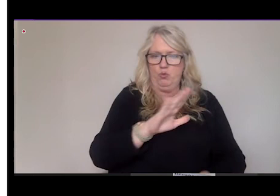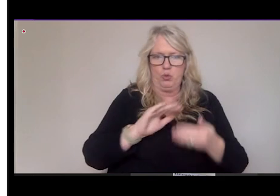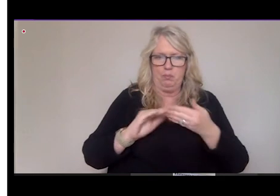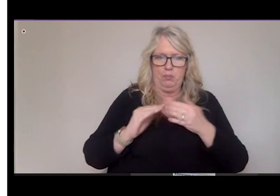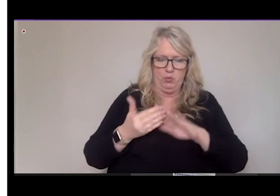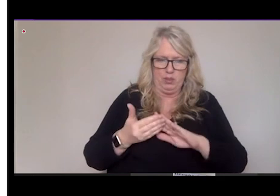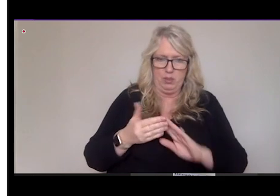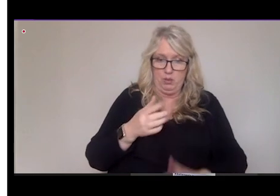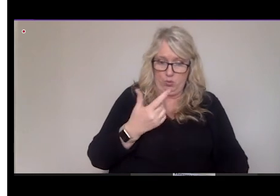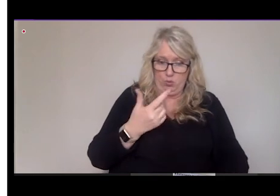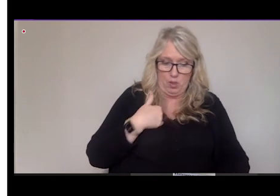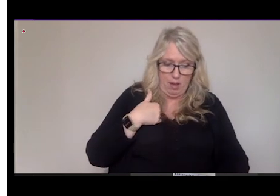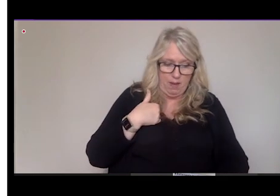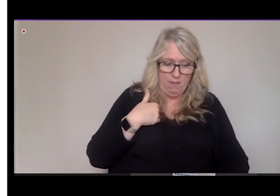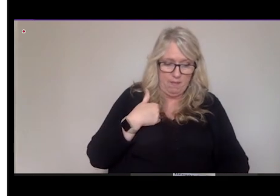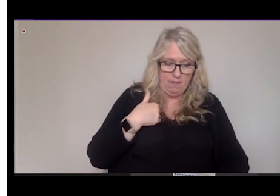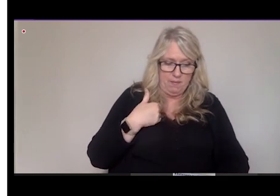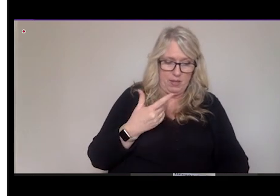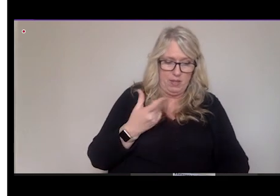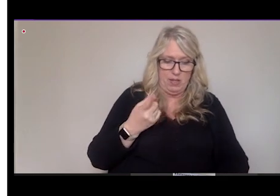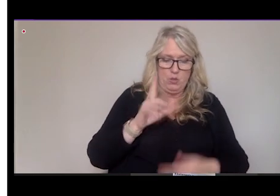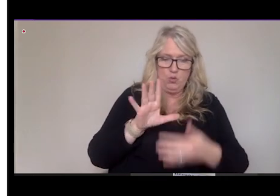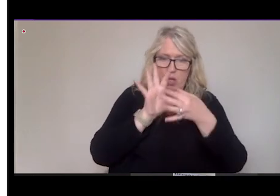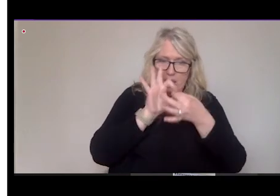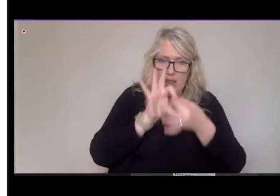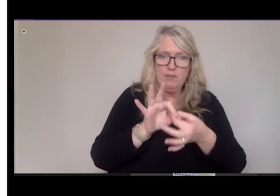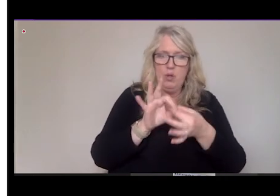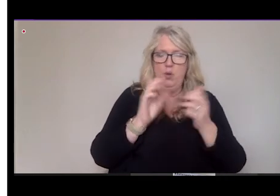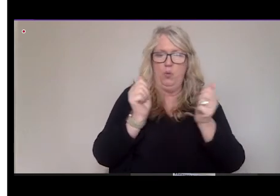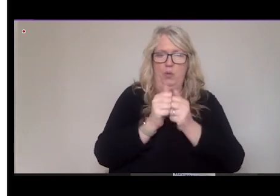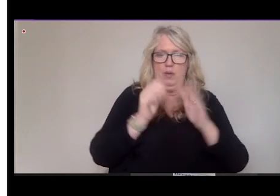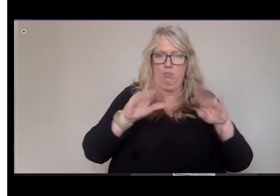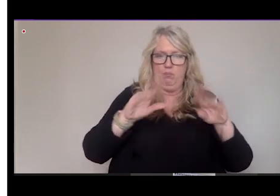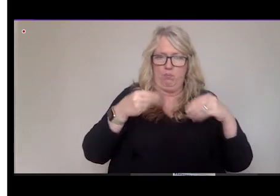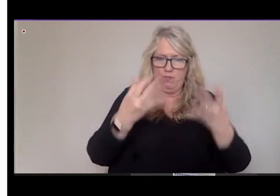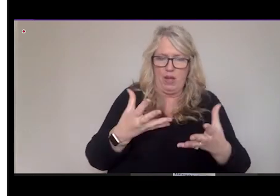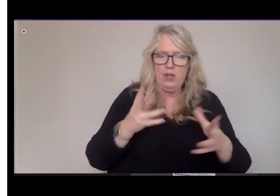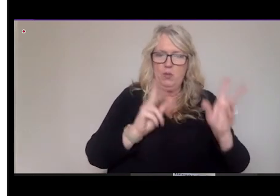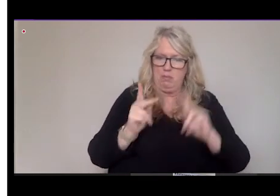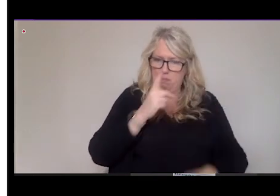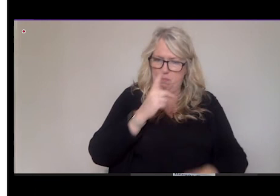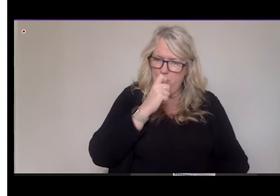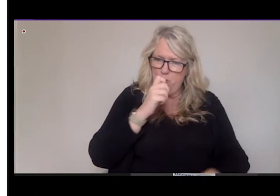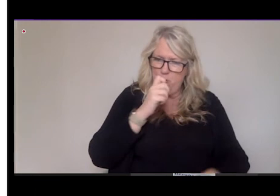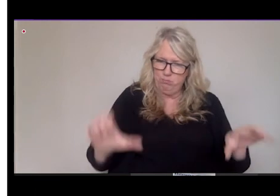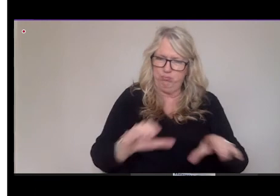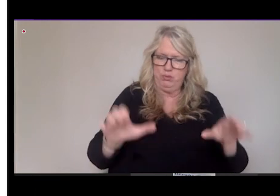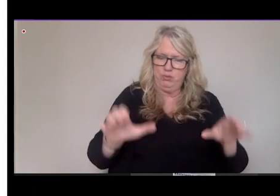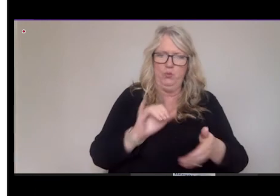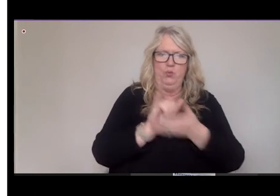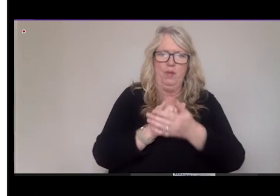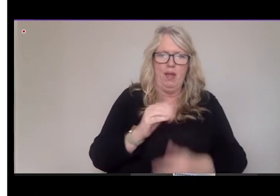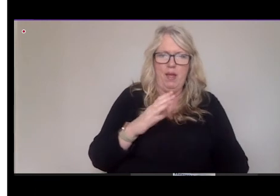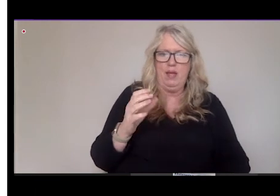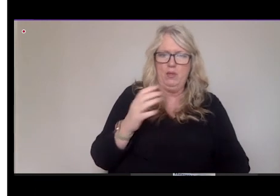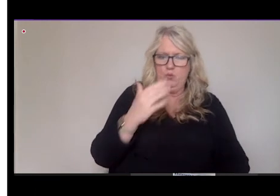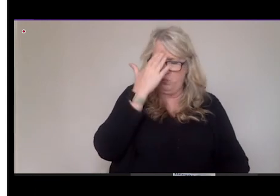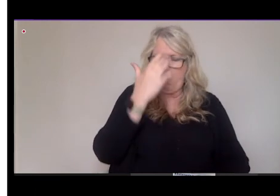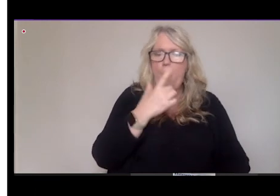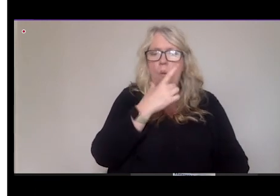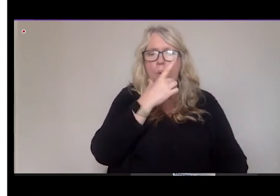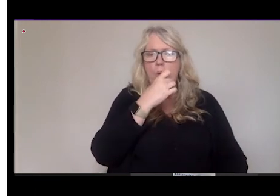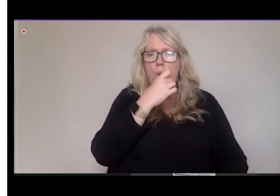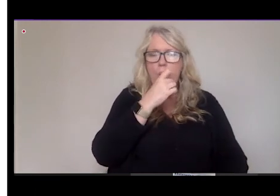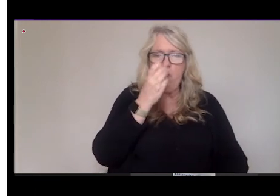planning organizations in your community? Do you have relationships with providers, the people that are actually doing the